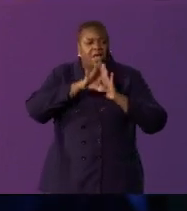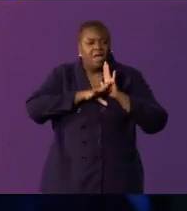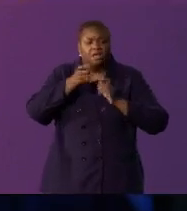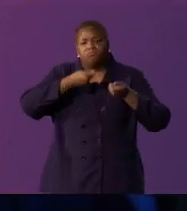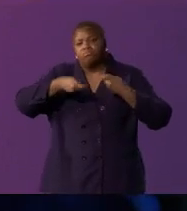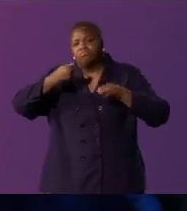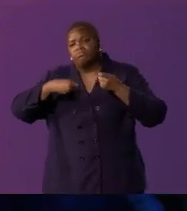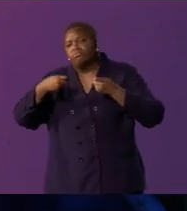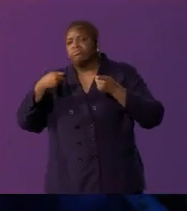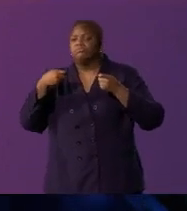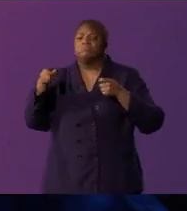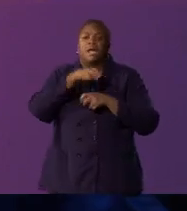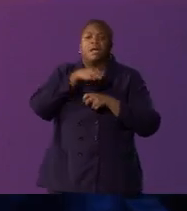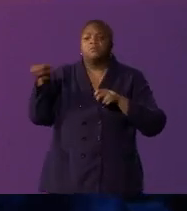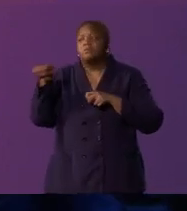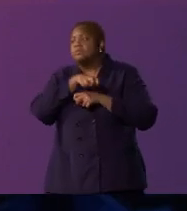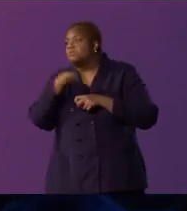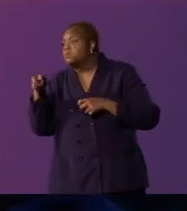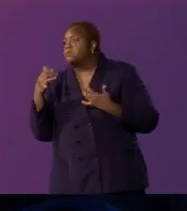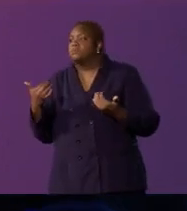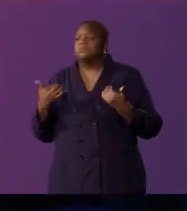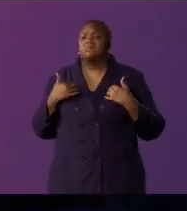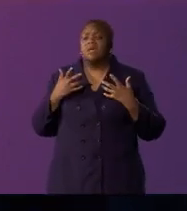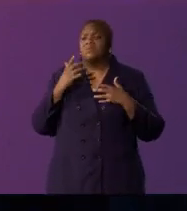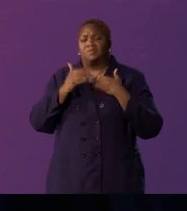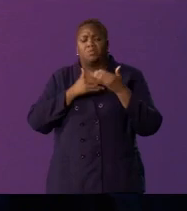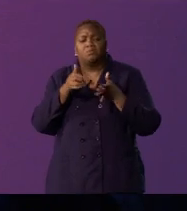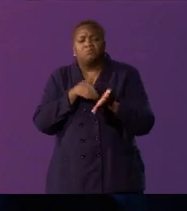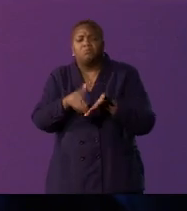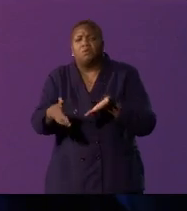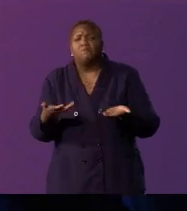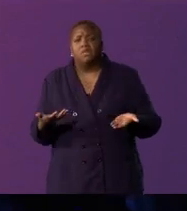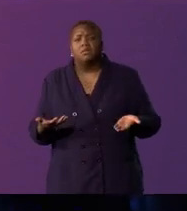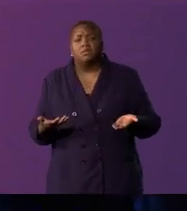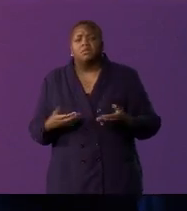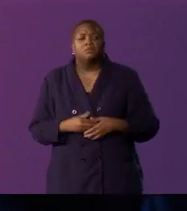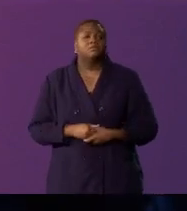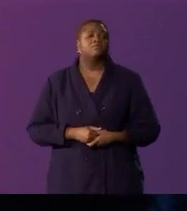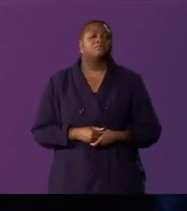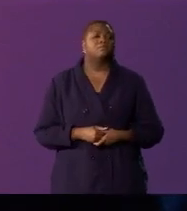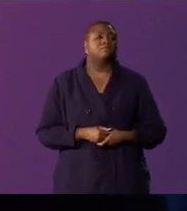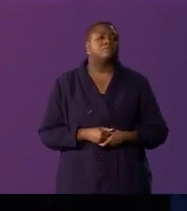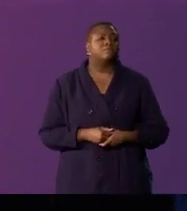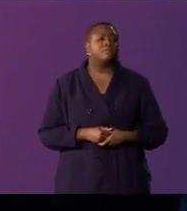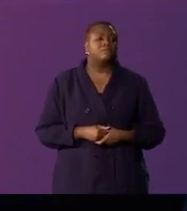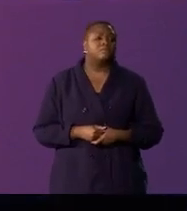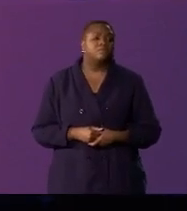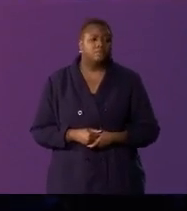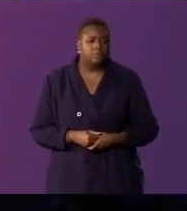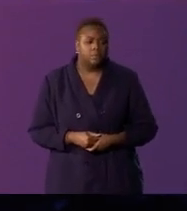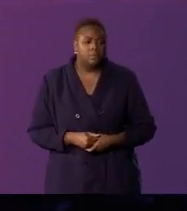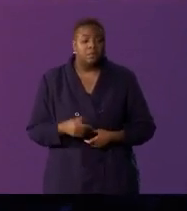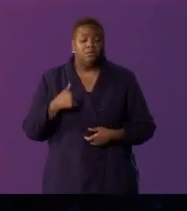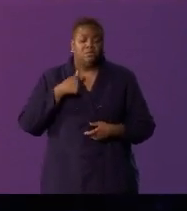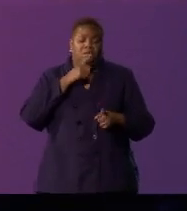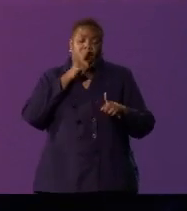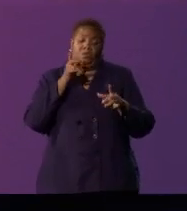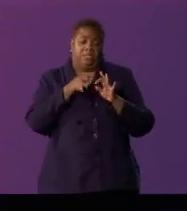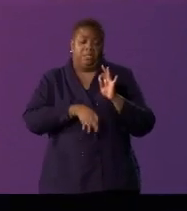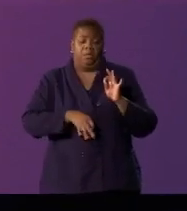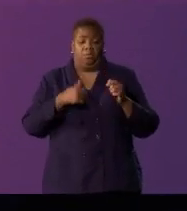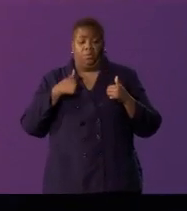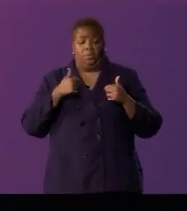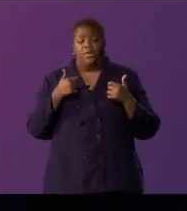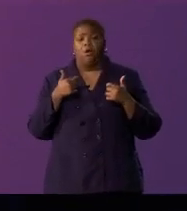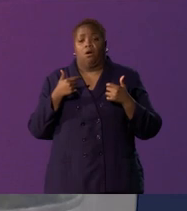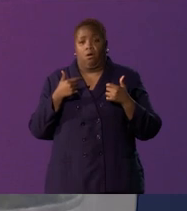churning, bouncing, all of that stuff. We go through this process constantly. And so our principle is very simple. As a consumer